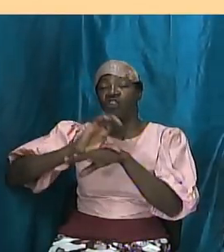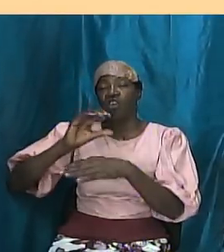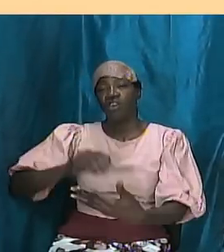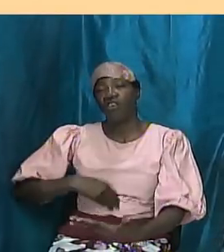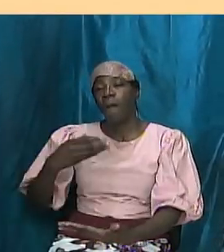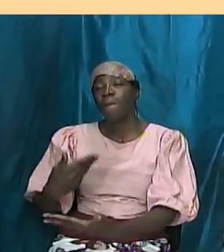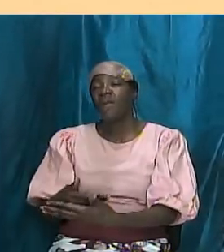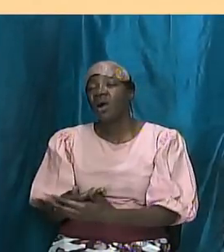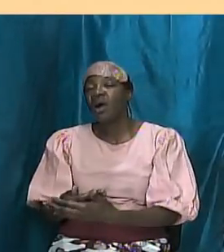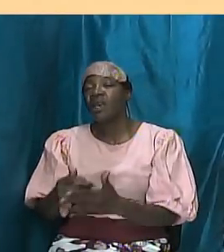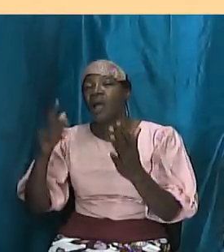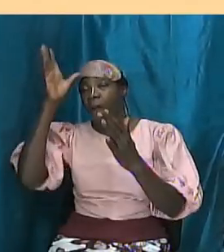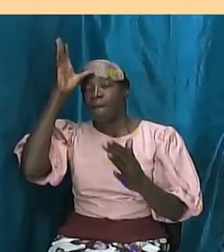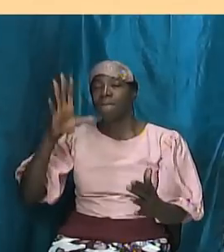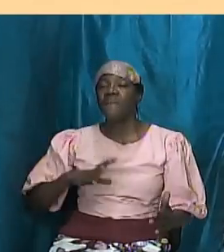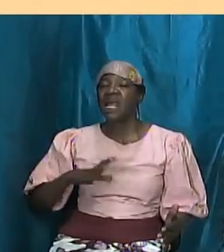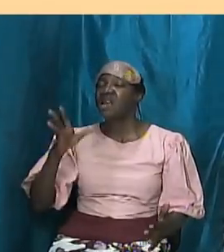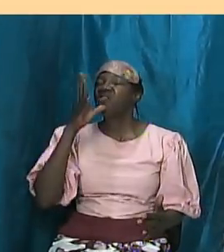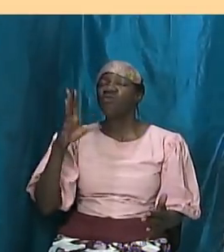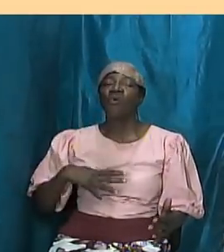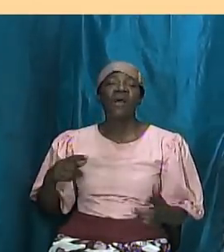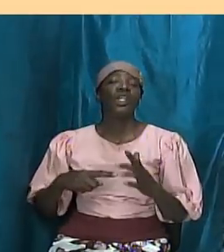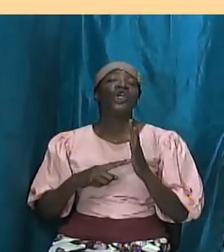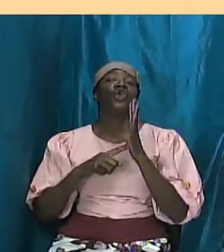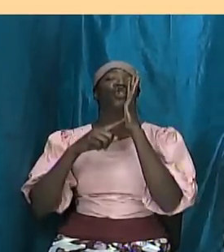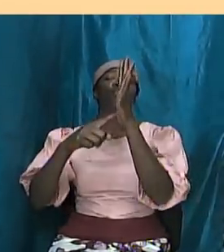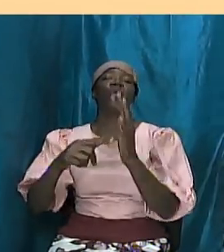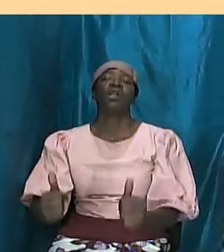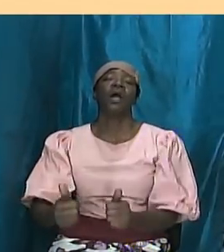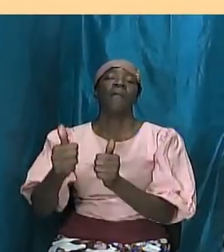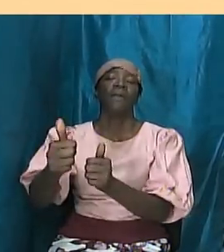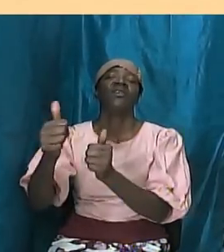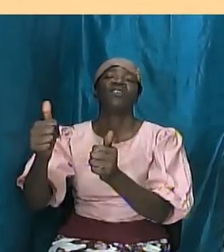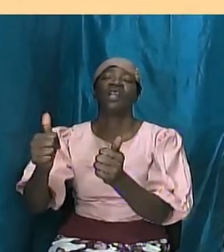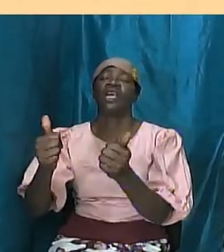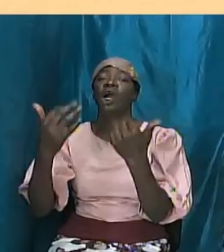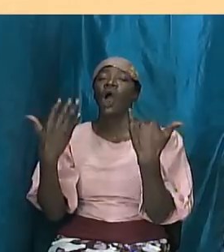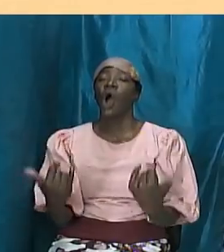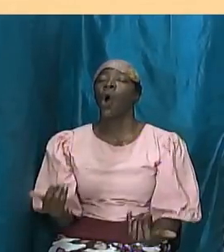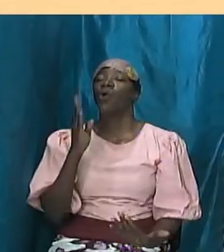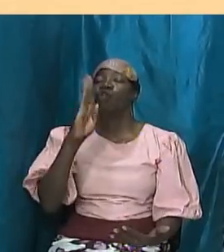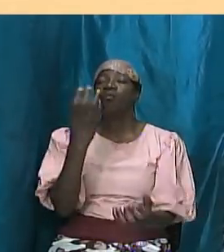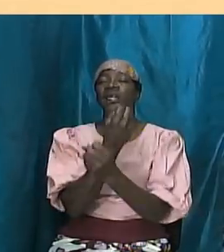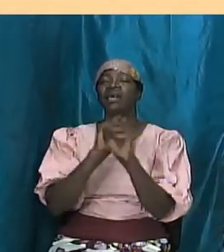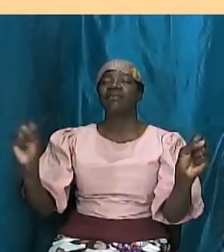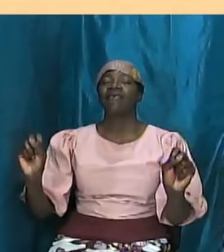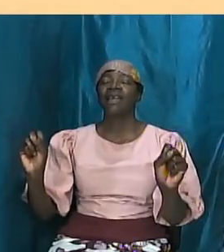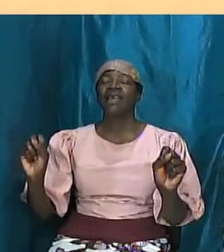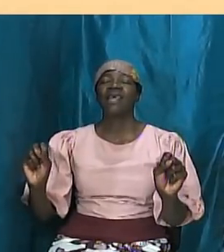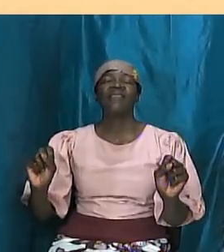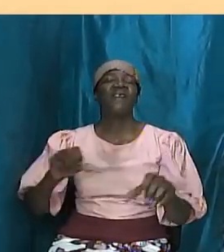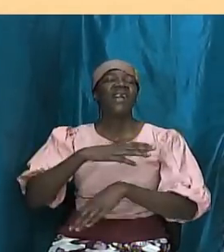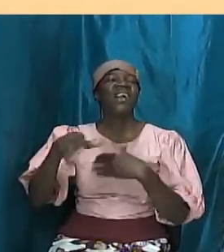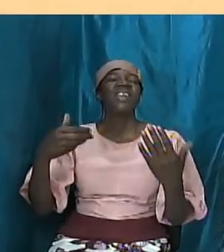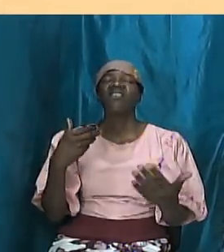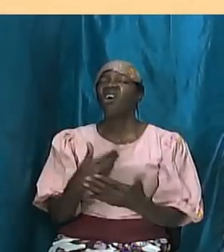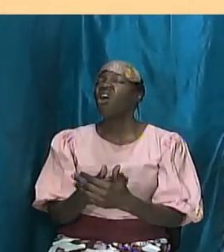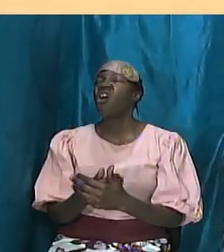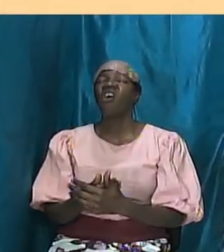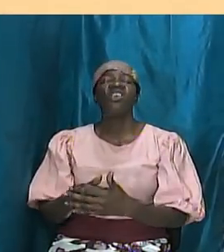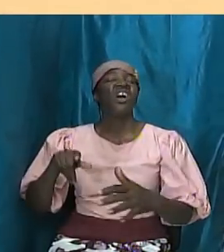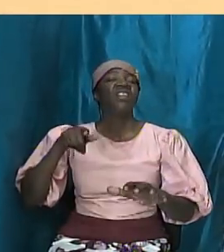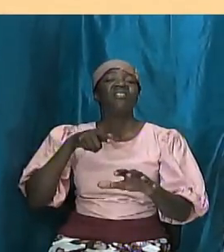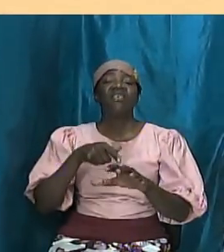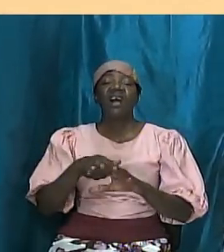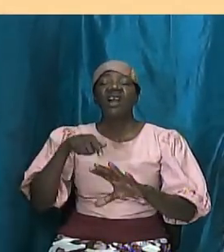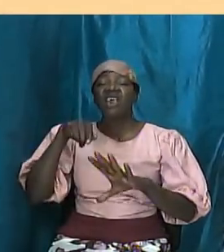showing us, the apostolic leadership was showing us how to be saved, it all had its genesis in